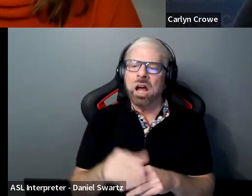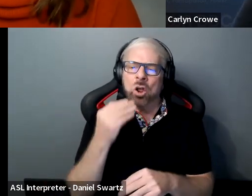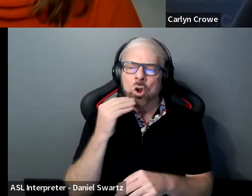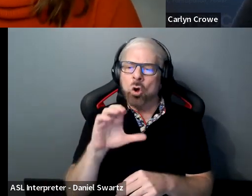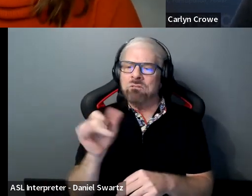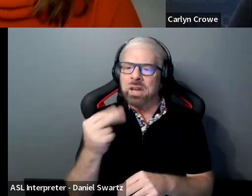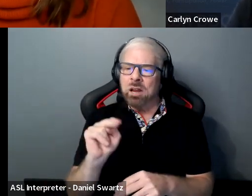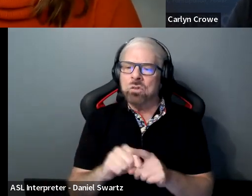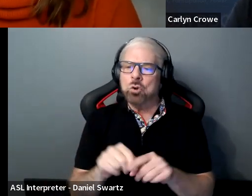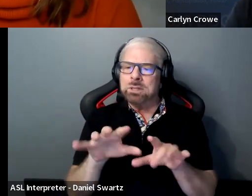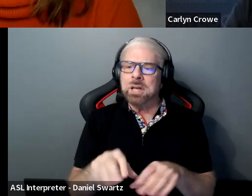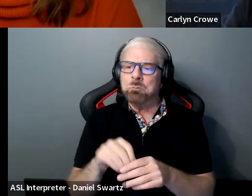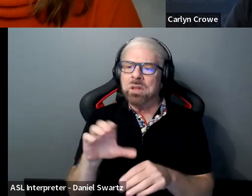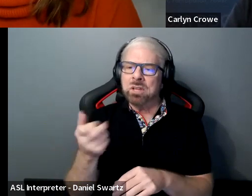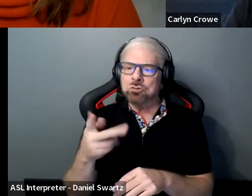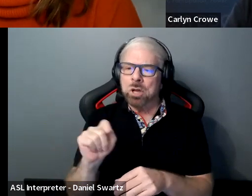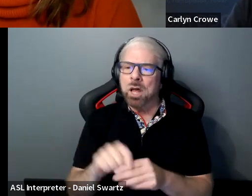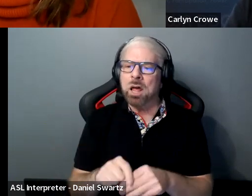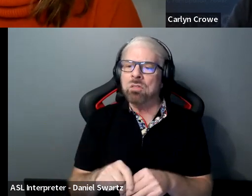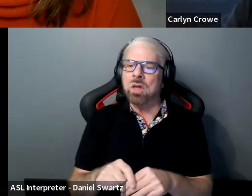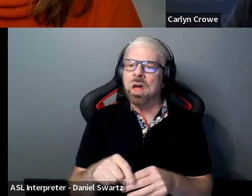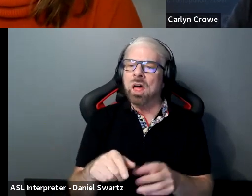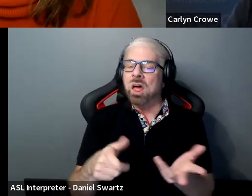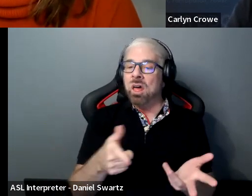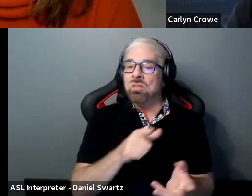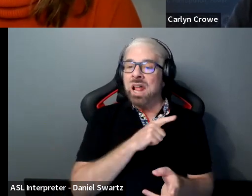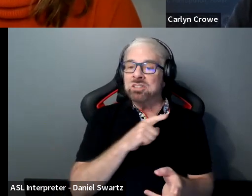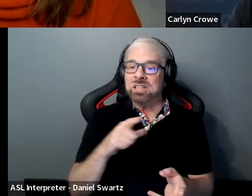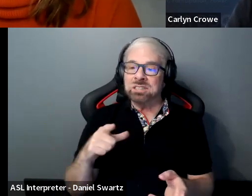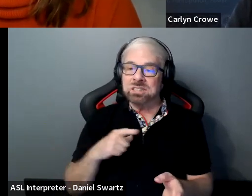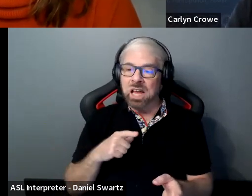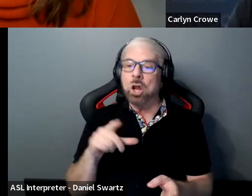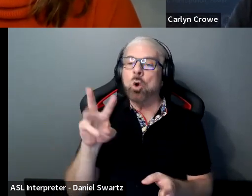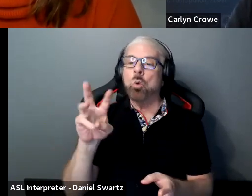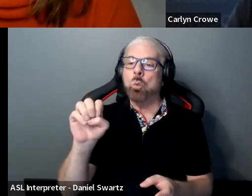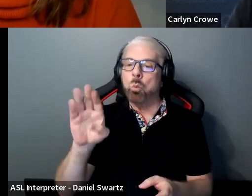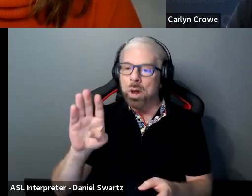chat the legislative website email, or add legislative website